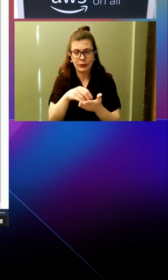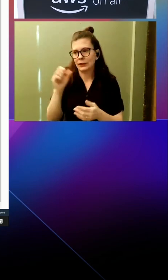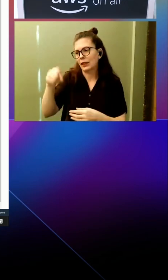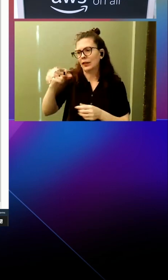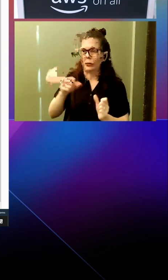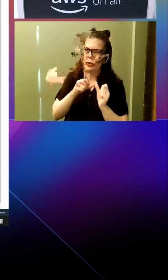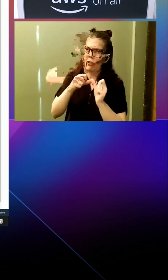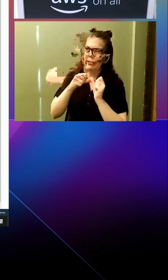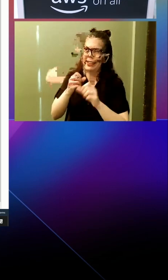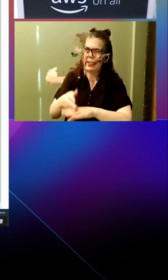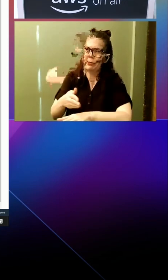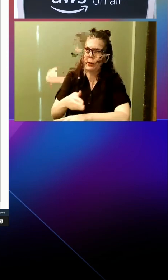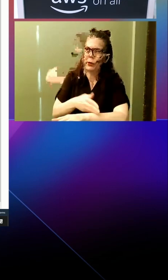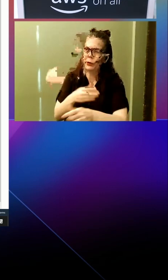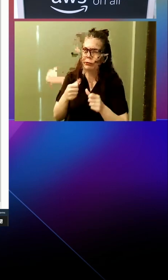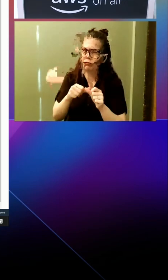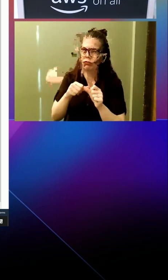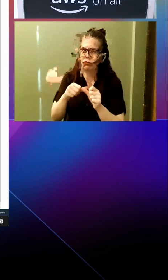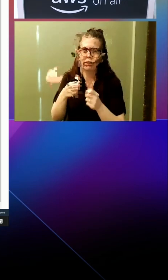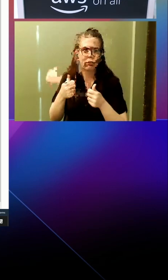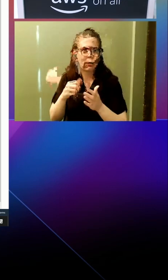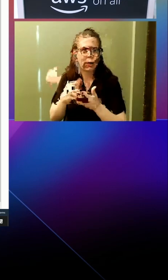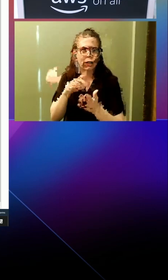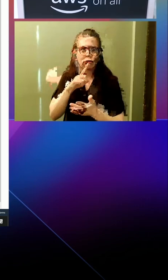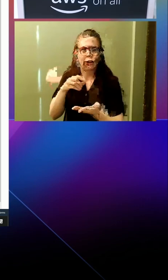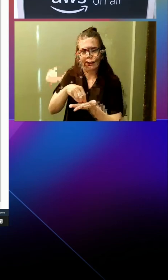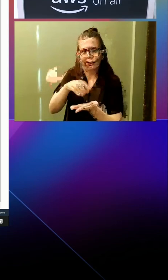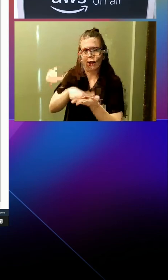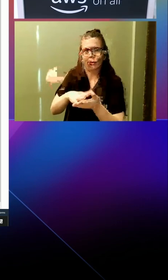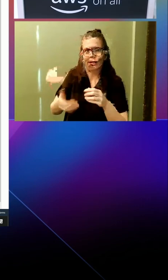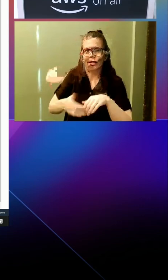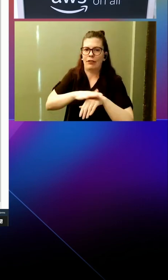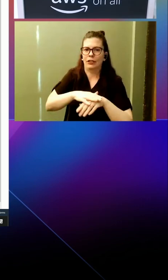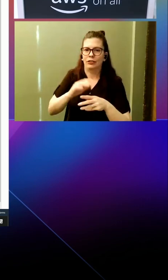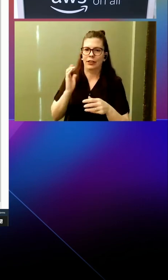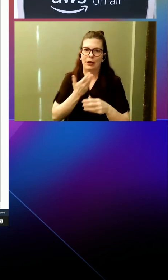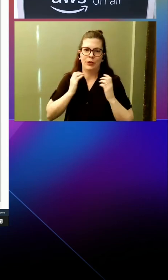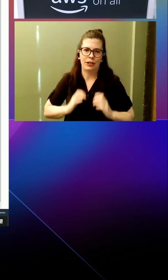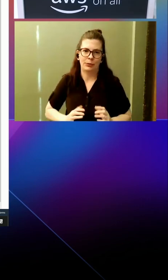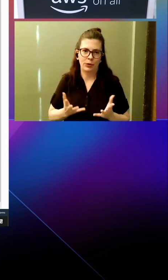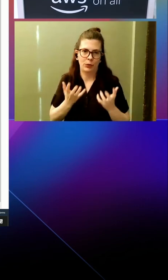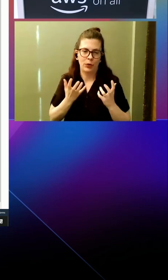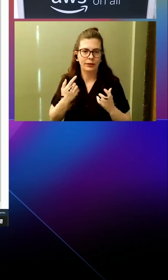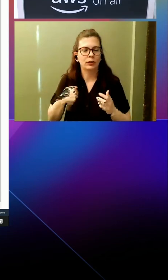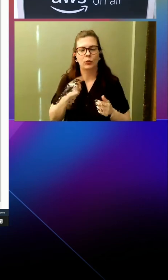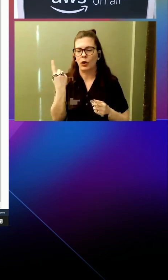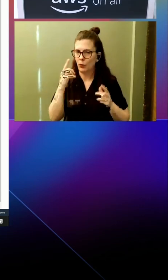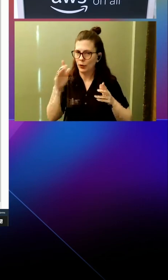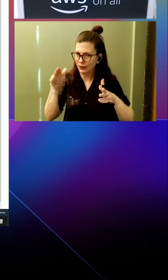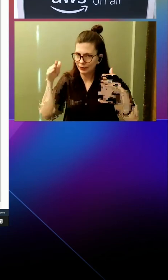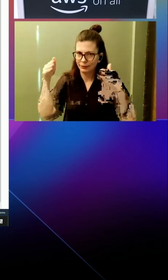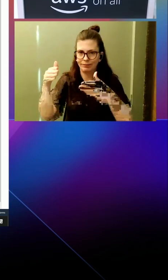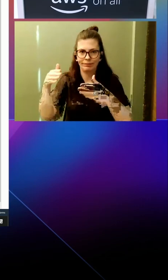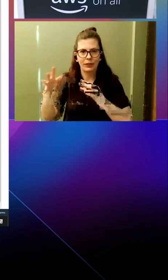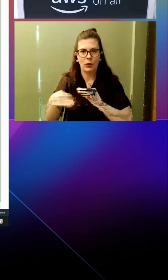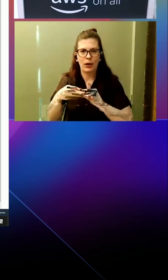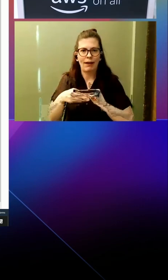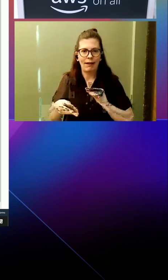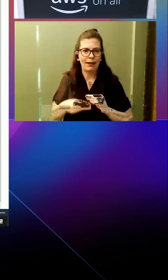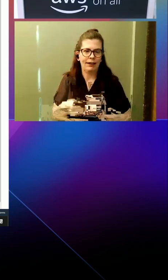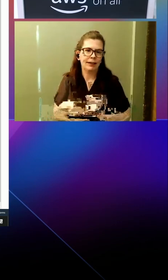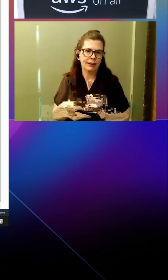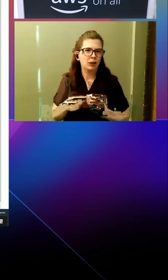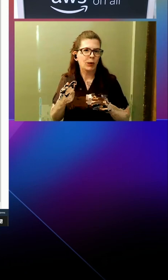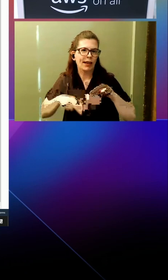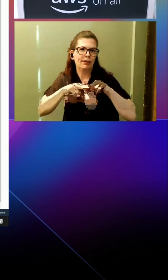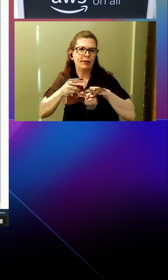to make sure that we have this document coverage that our customer wants. So we are always working towards that to increase that scope. And you said some